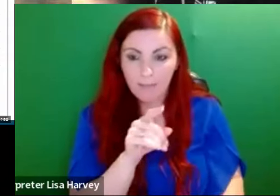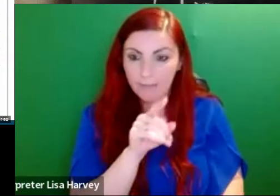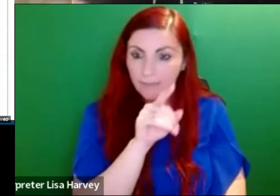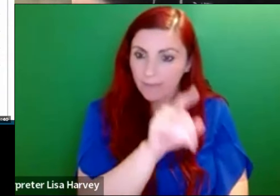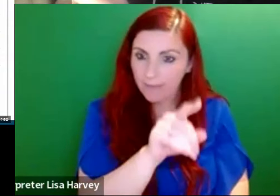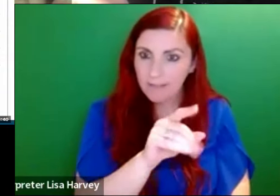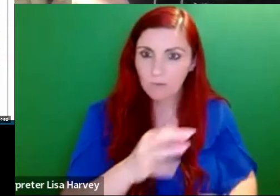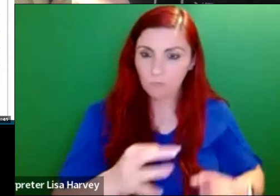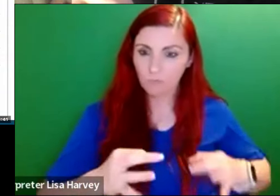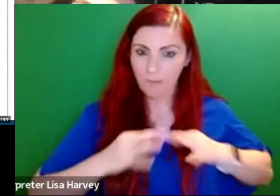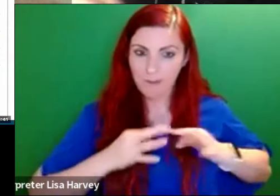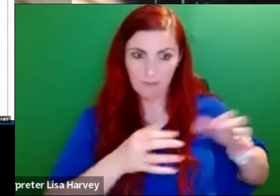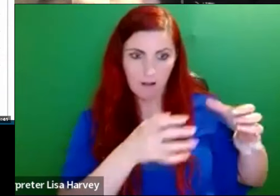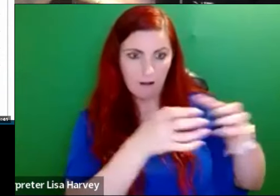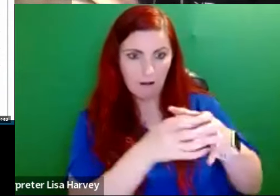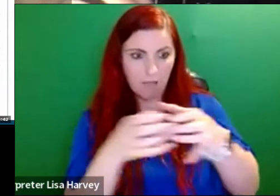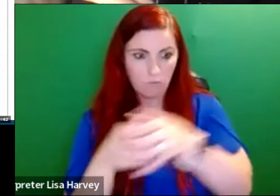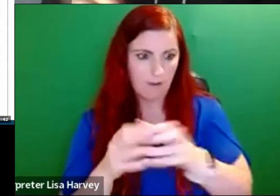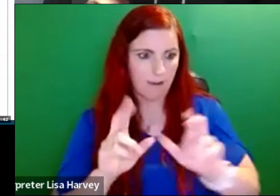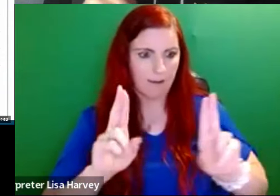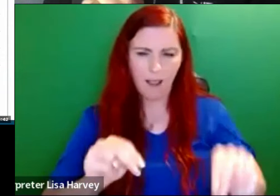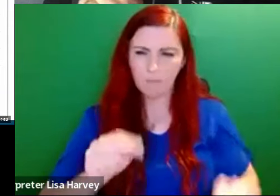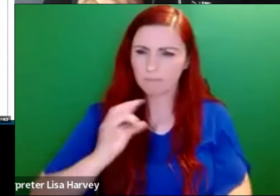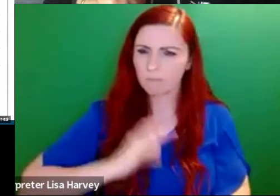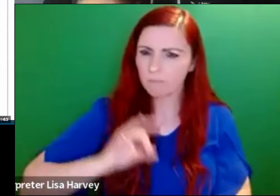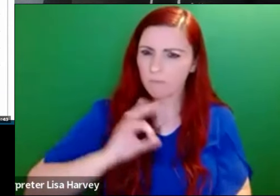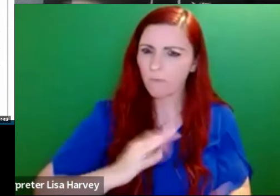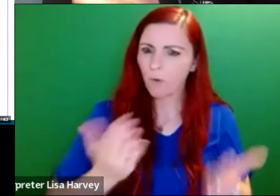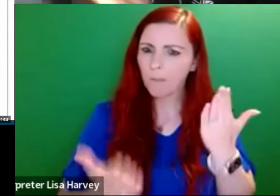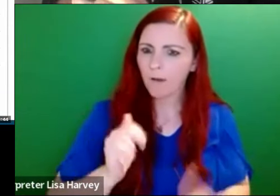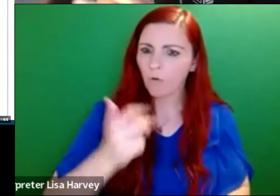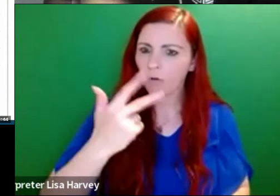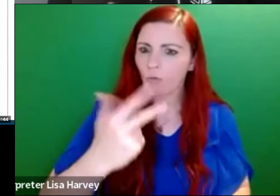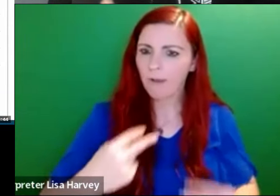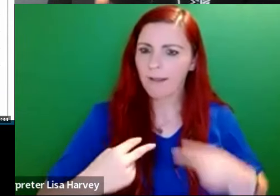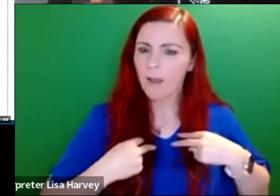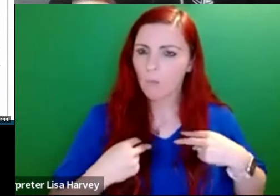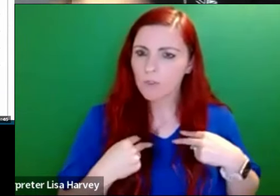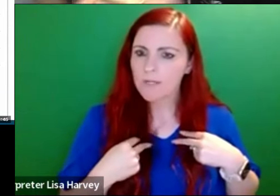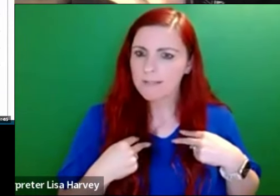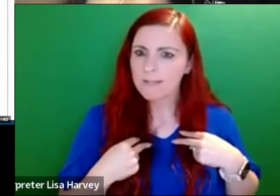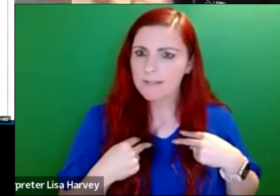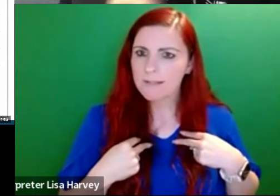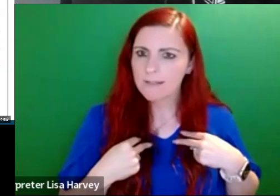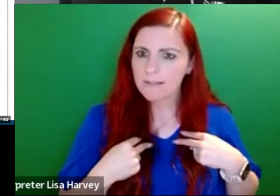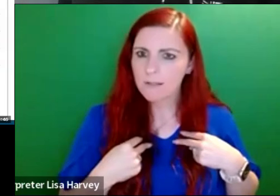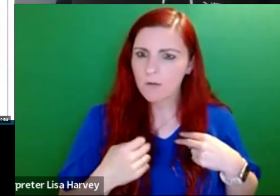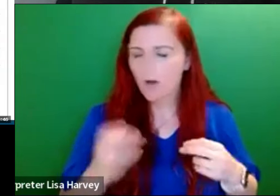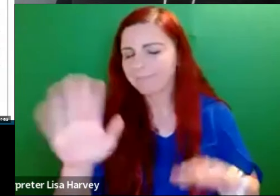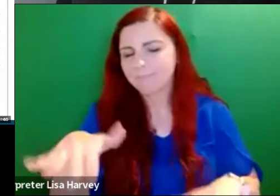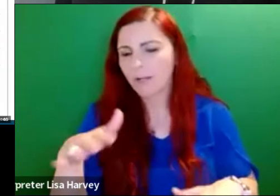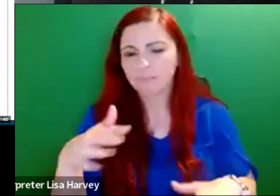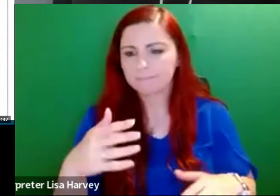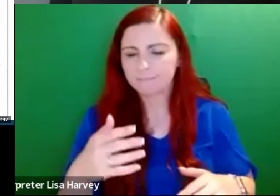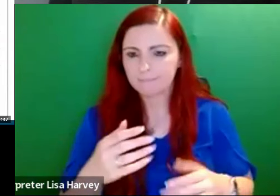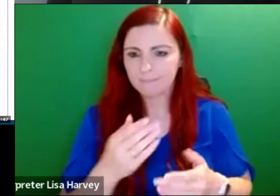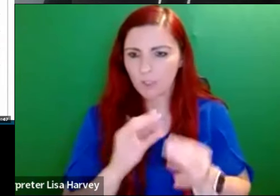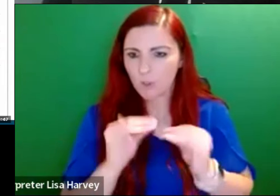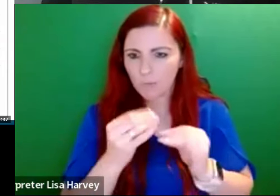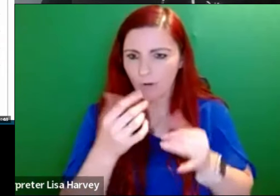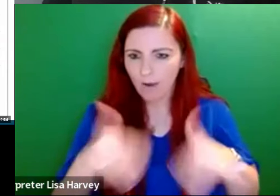be very useful for comparing between languages and exploring various grammatical classes.